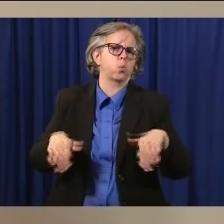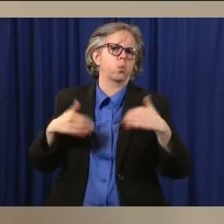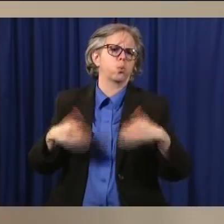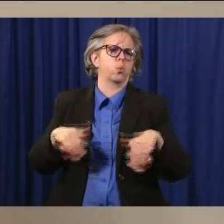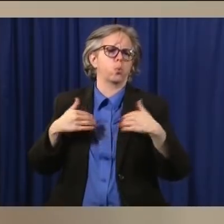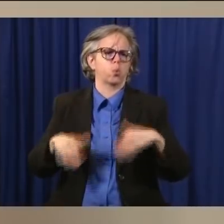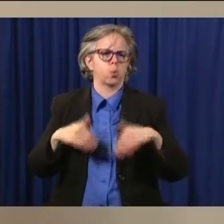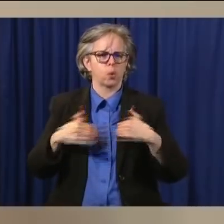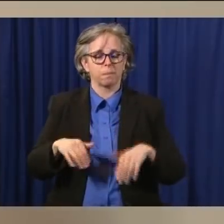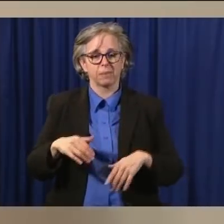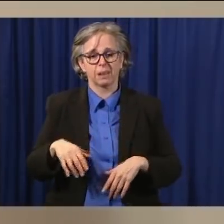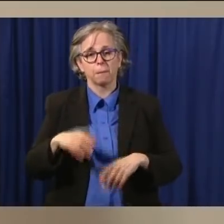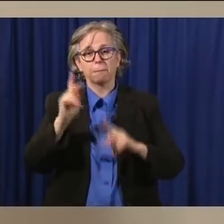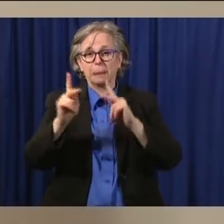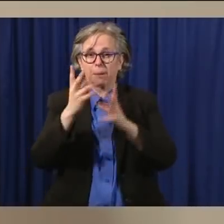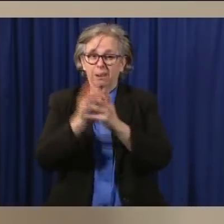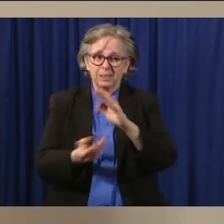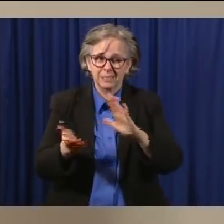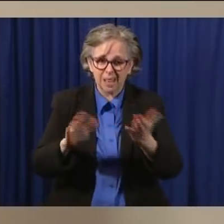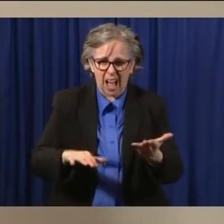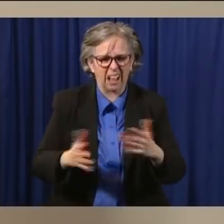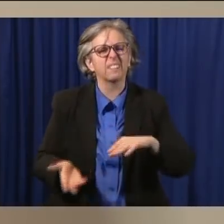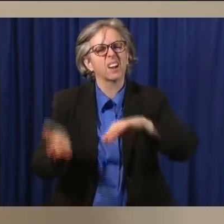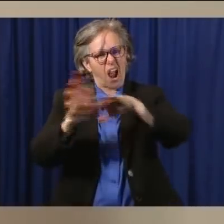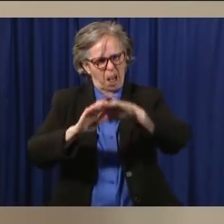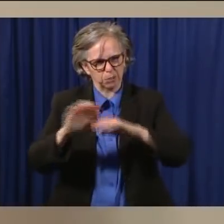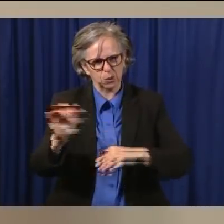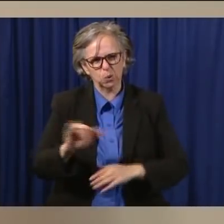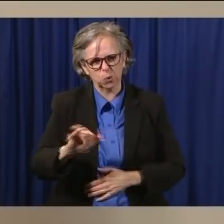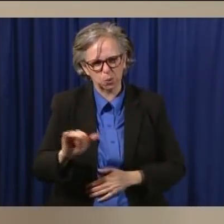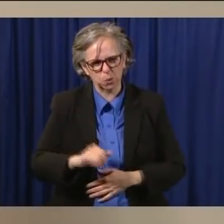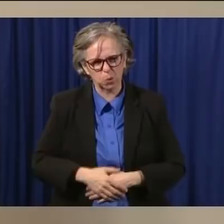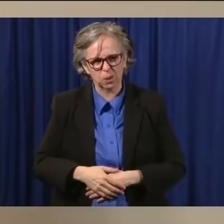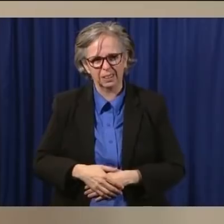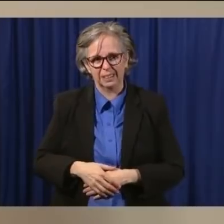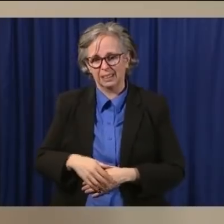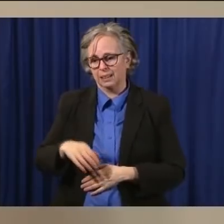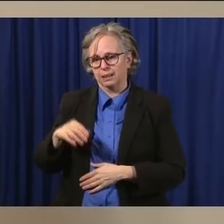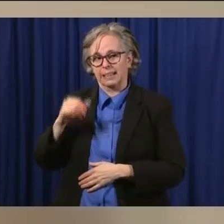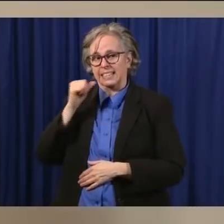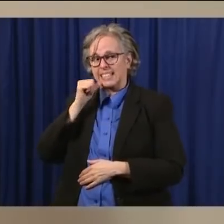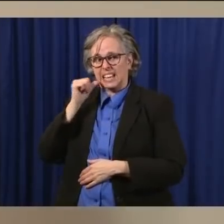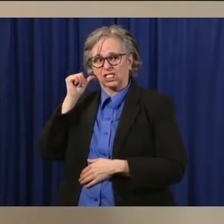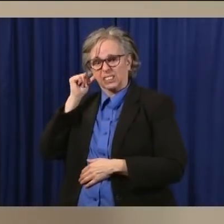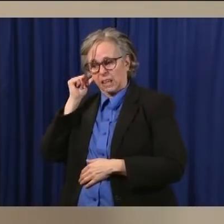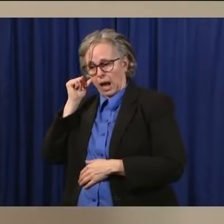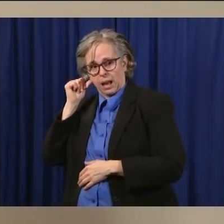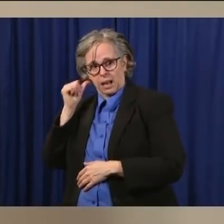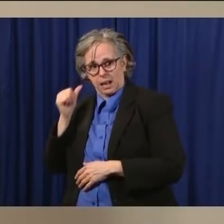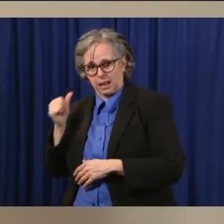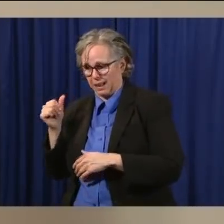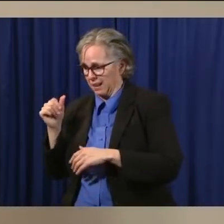in the last 24 hours. We have had reported 55 more Ohioans